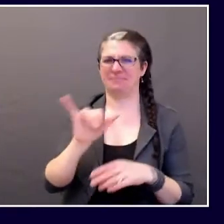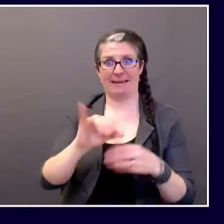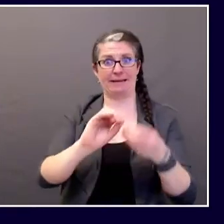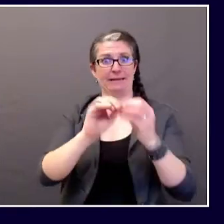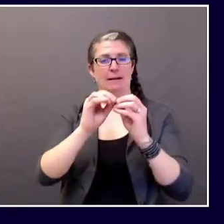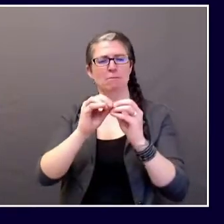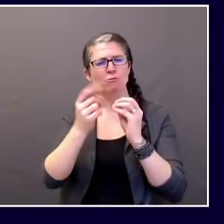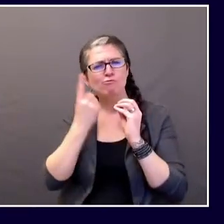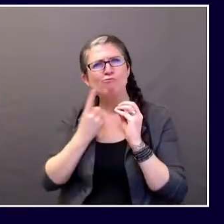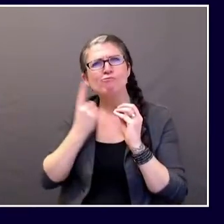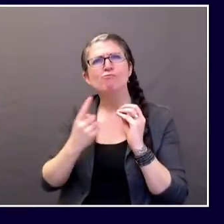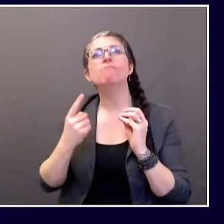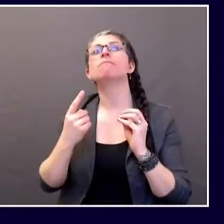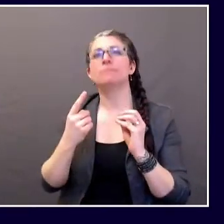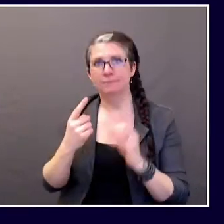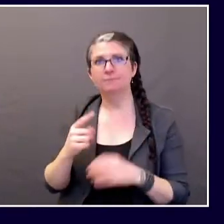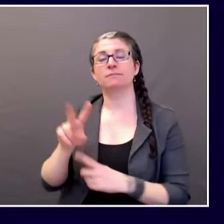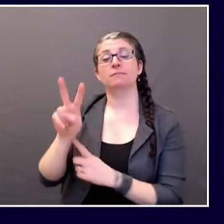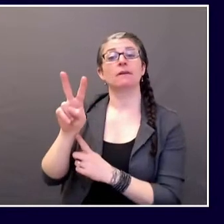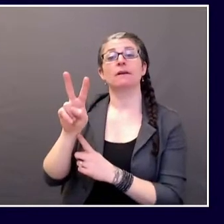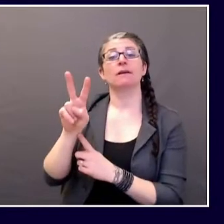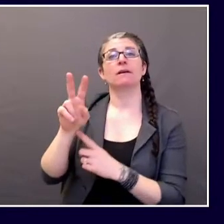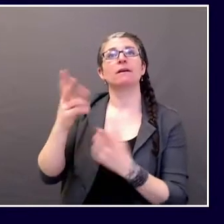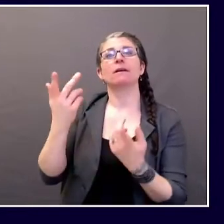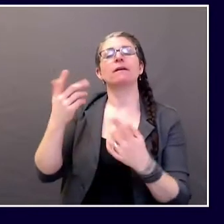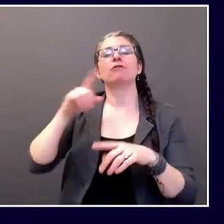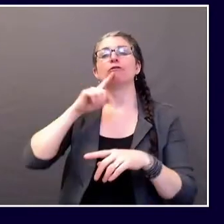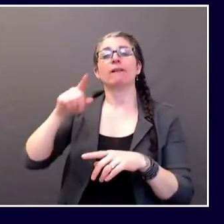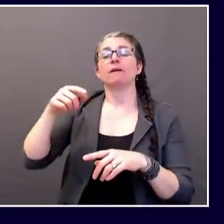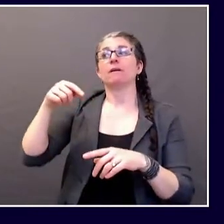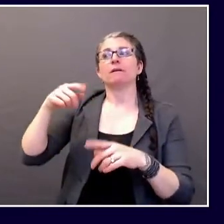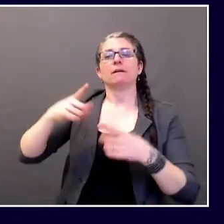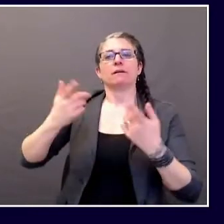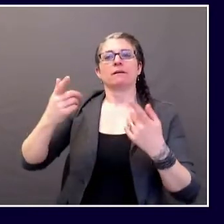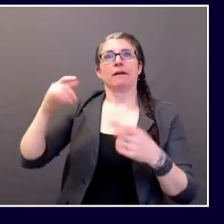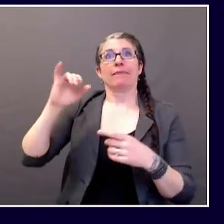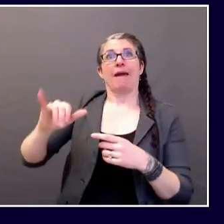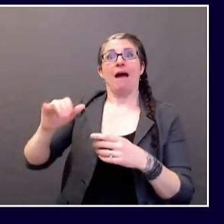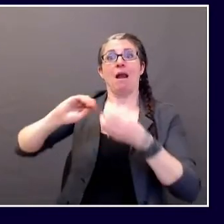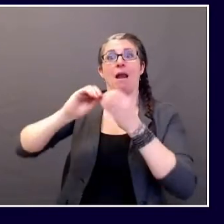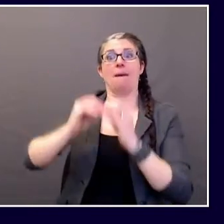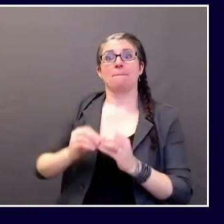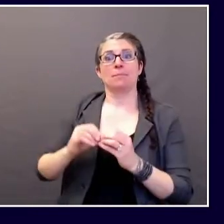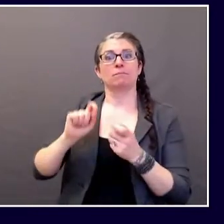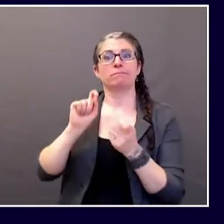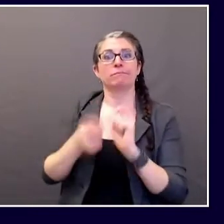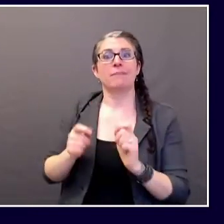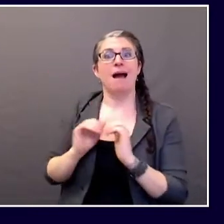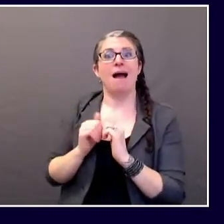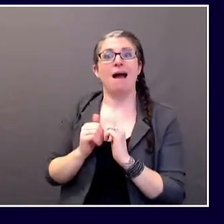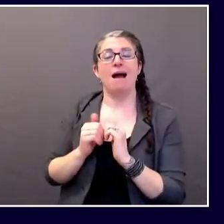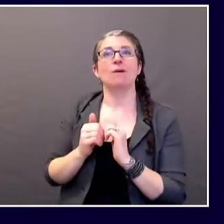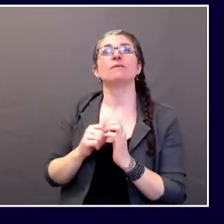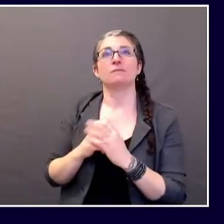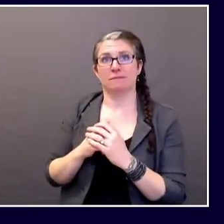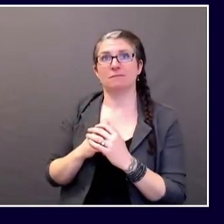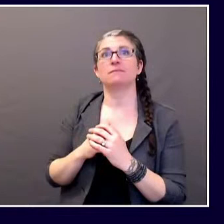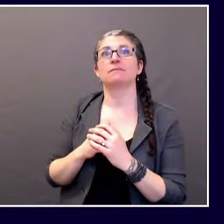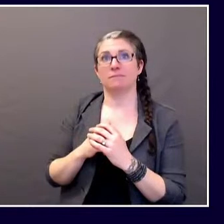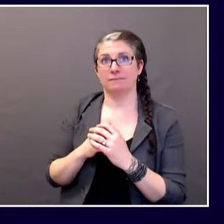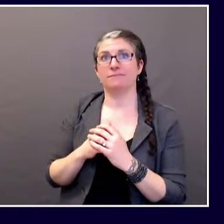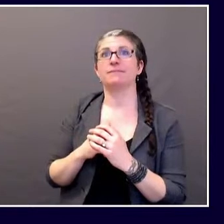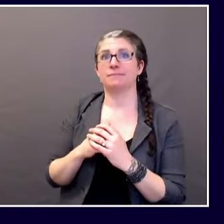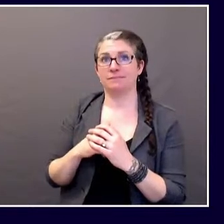variable in particular that we are looking at. The one that we zero in on, among others, is not just the percentage of the